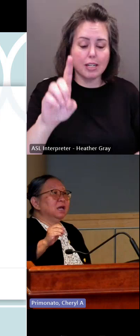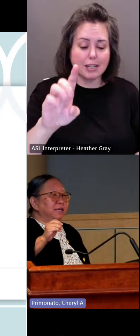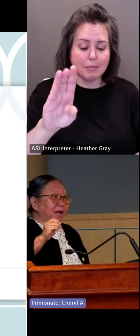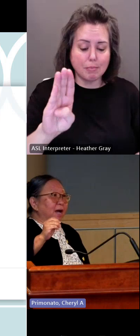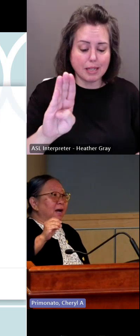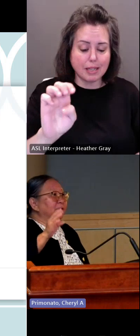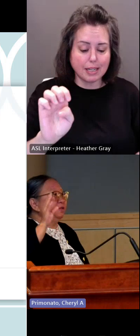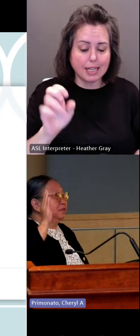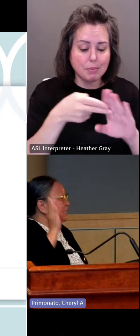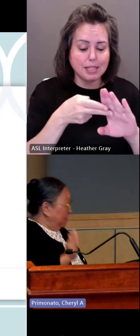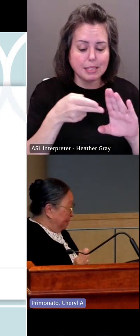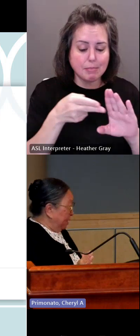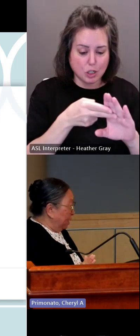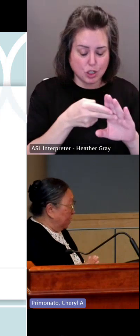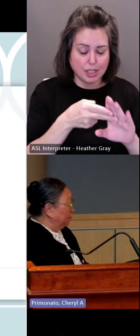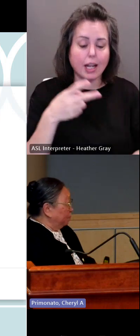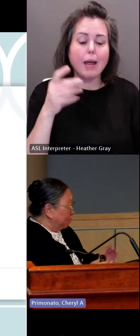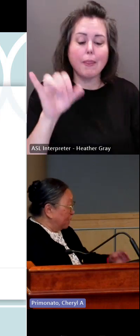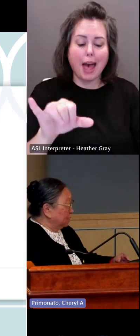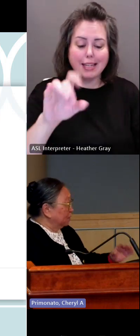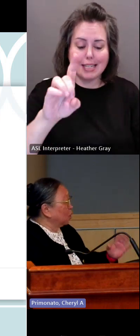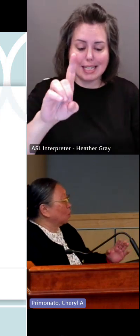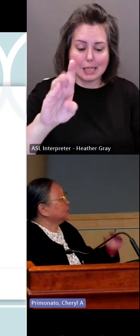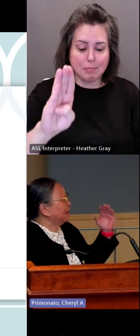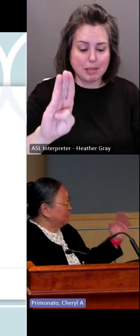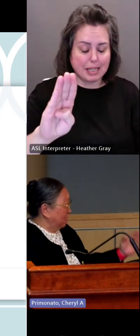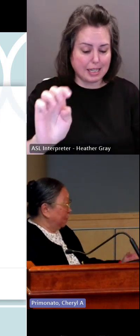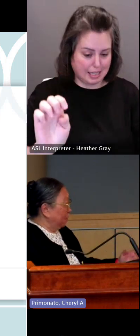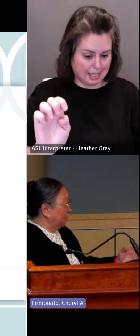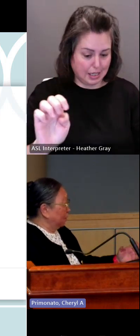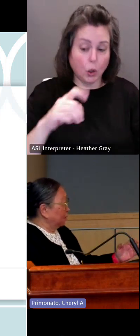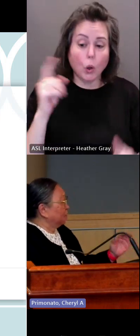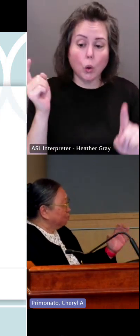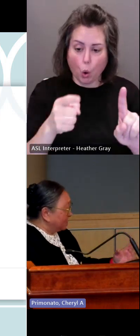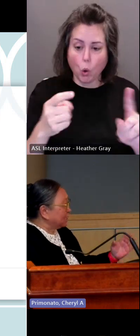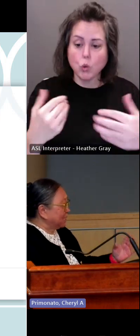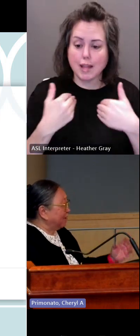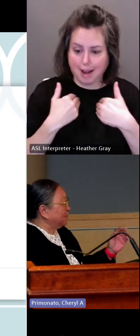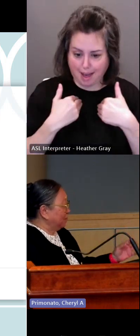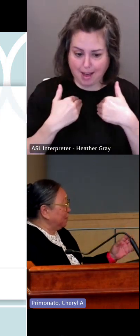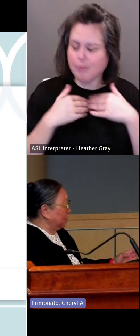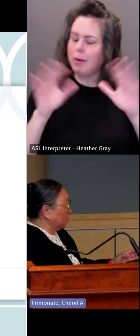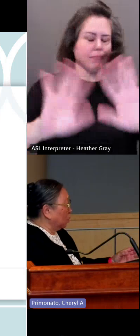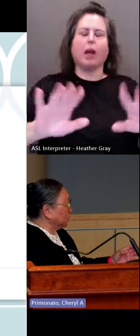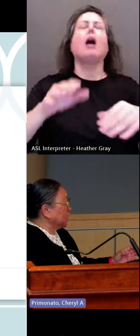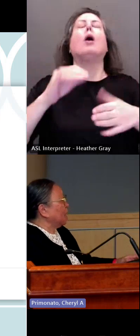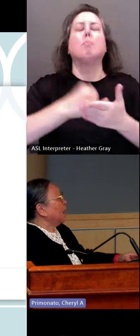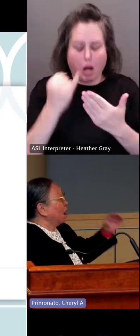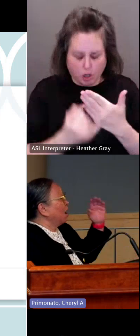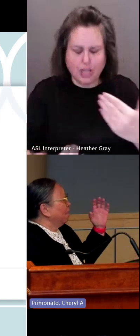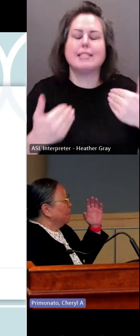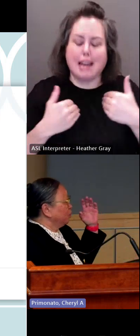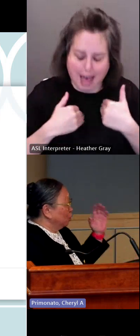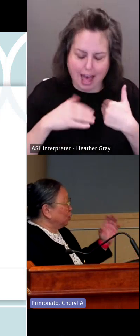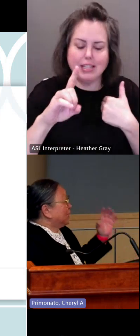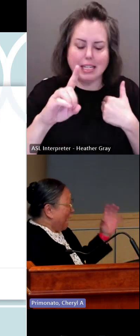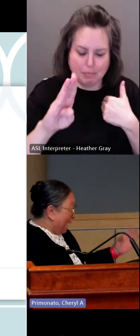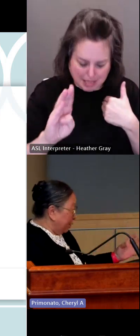say, yeah, the DBE, the goals that have DBE, the projects that have DBE goals